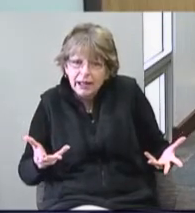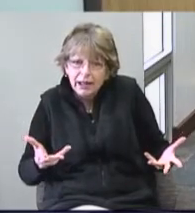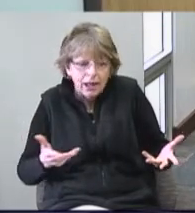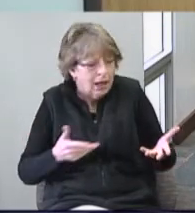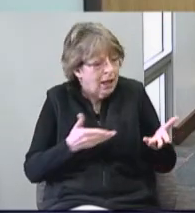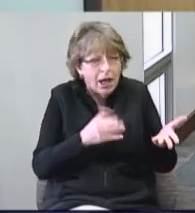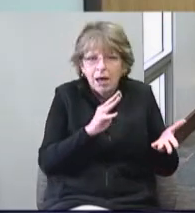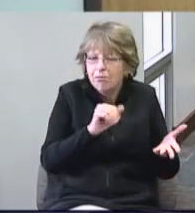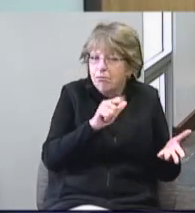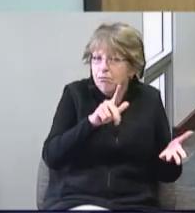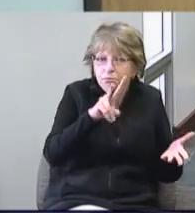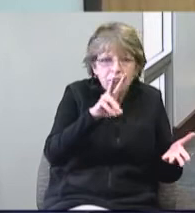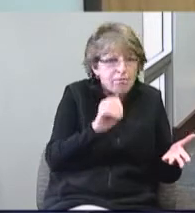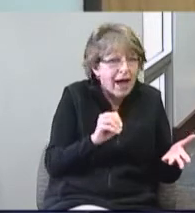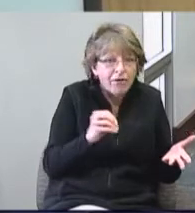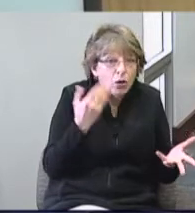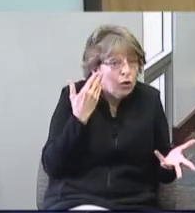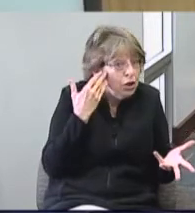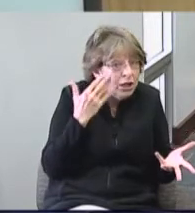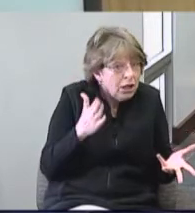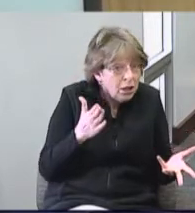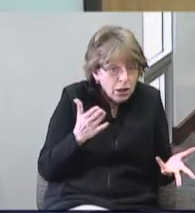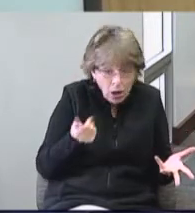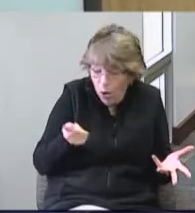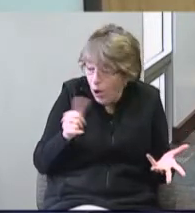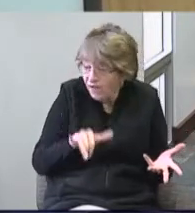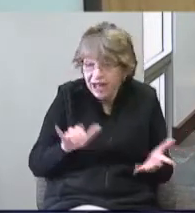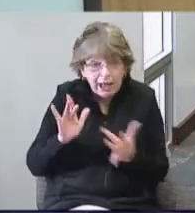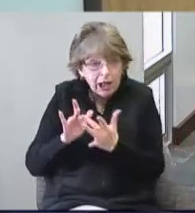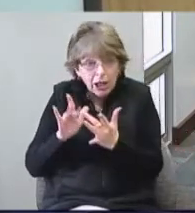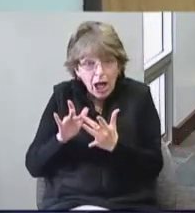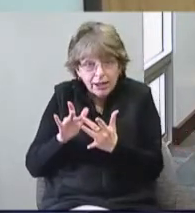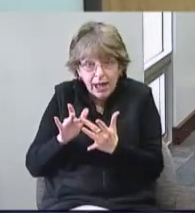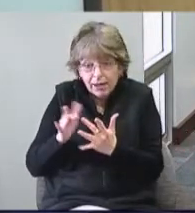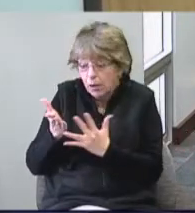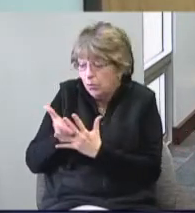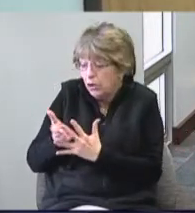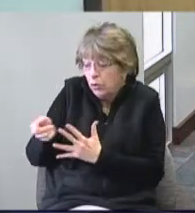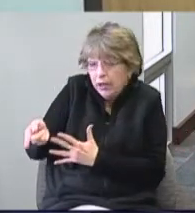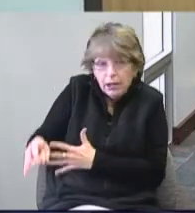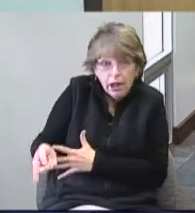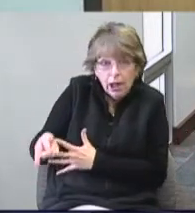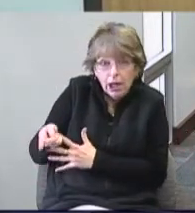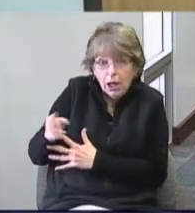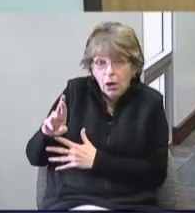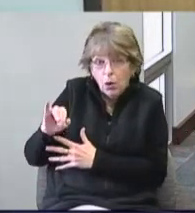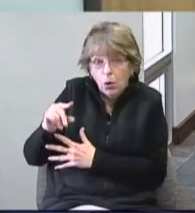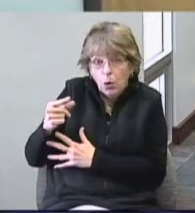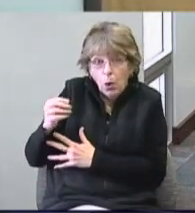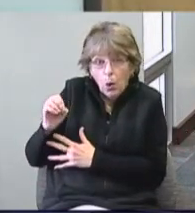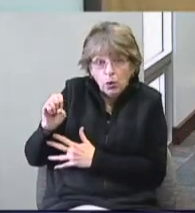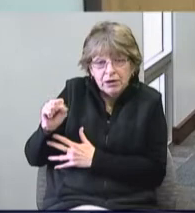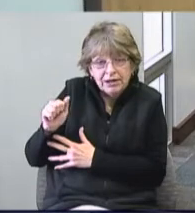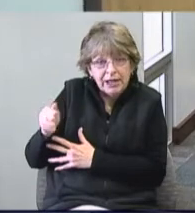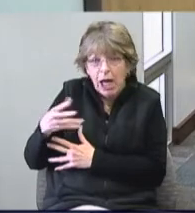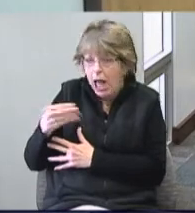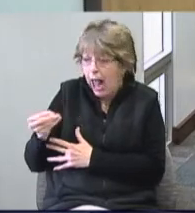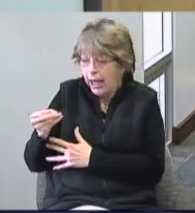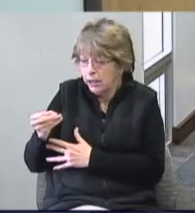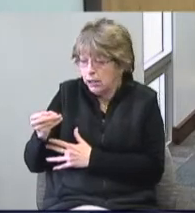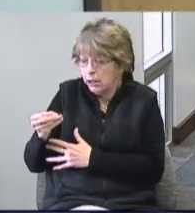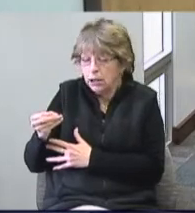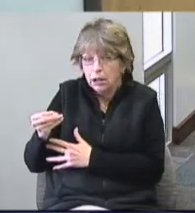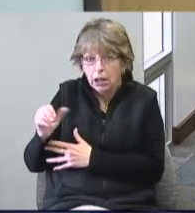was not aware of any contact between Officer Ragosa and another citizen. All he was aware